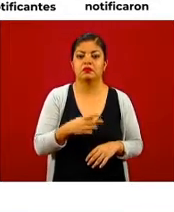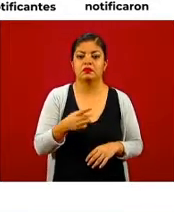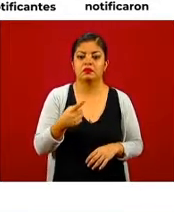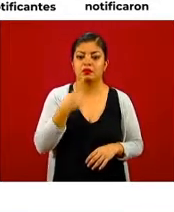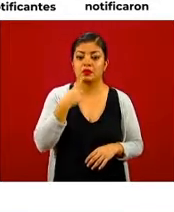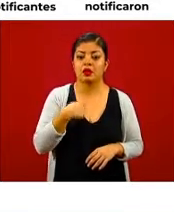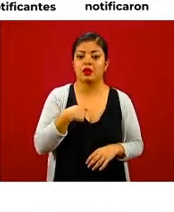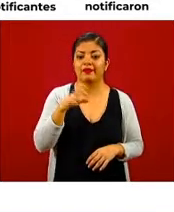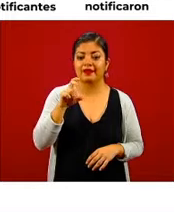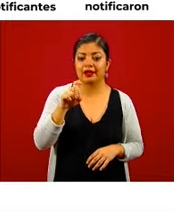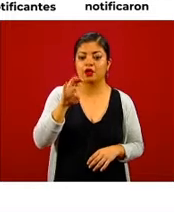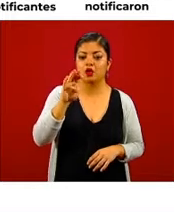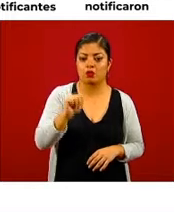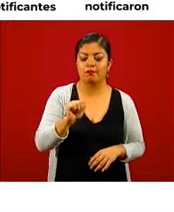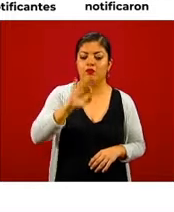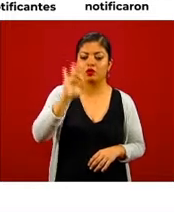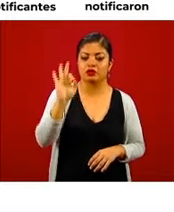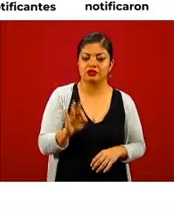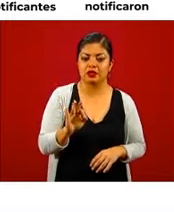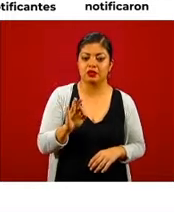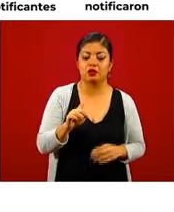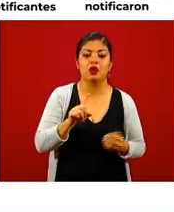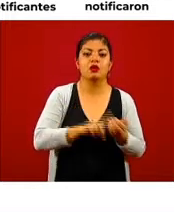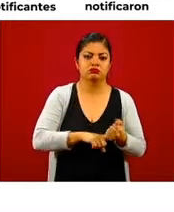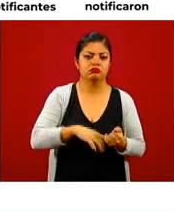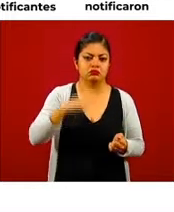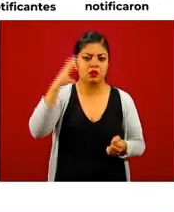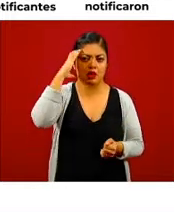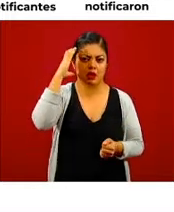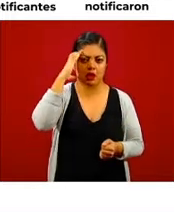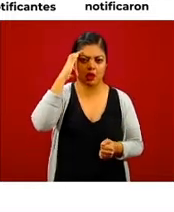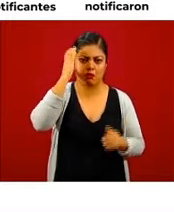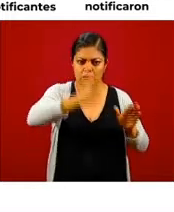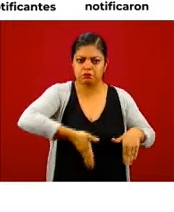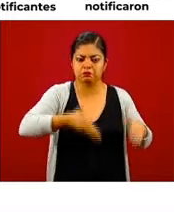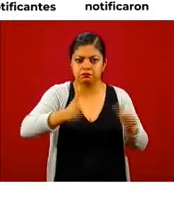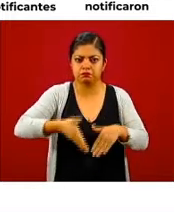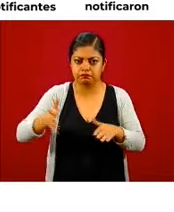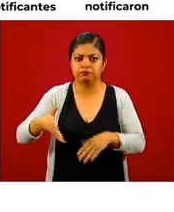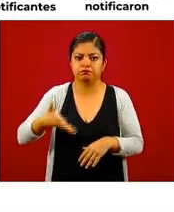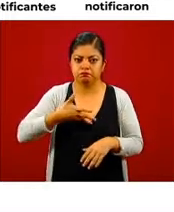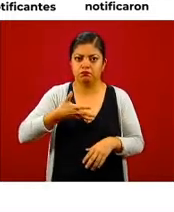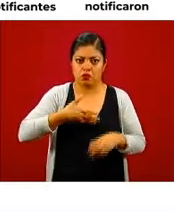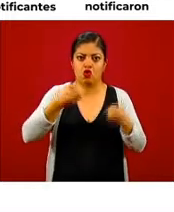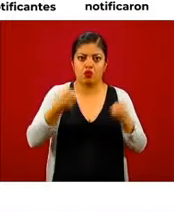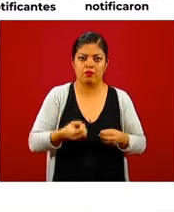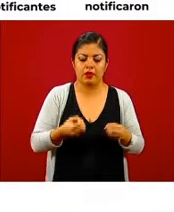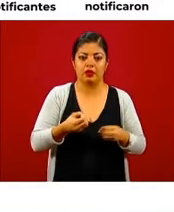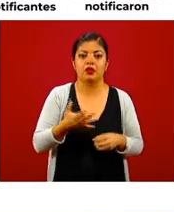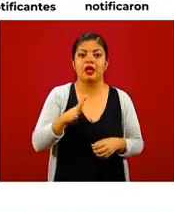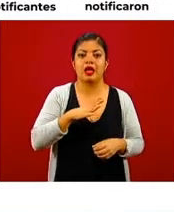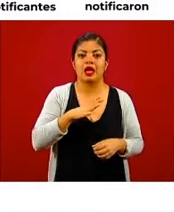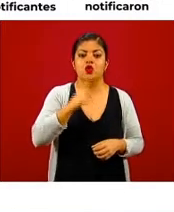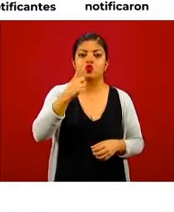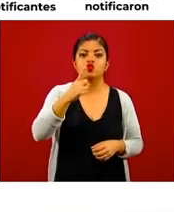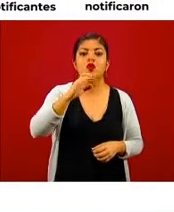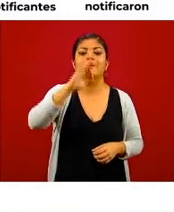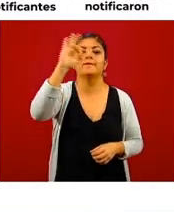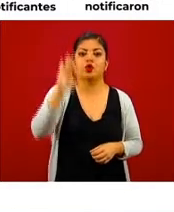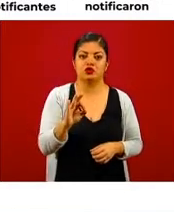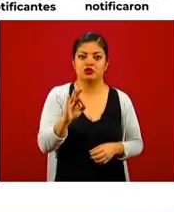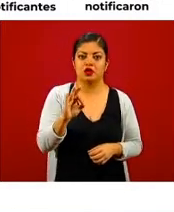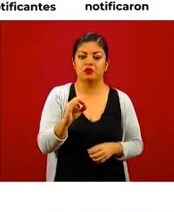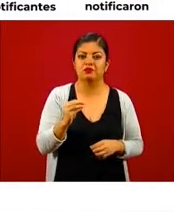have 701 hospitals in that network, and 93% of those hospitals report on statistics to